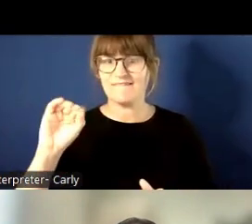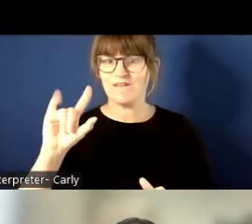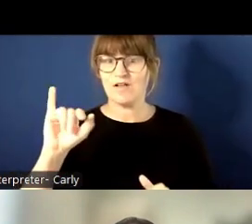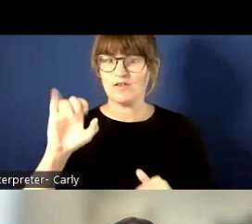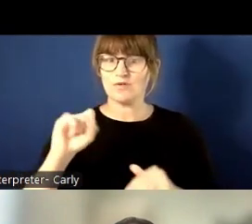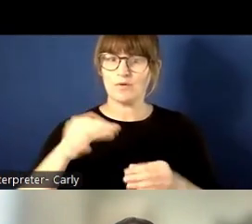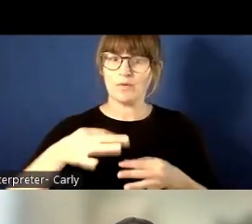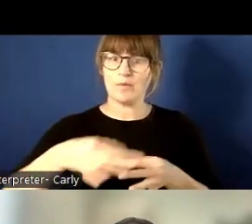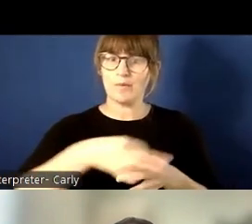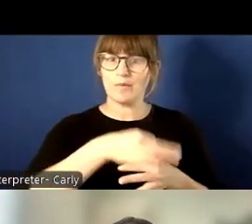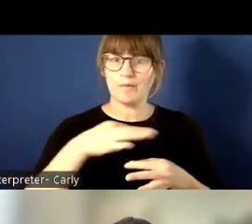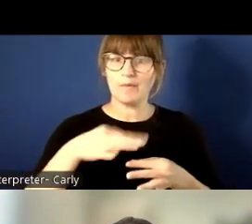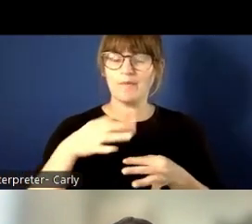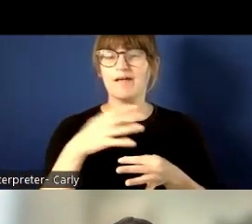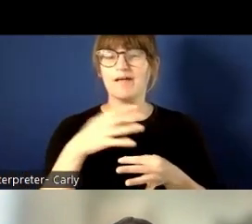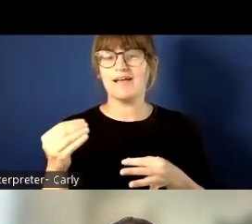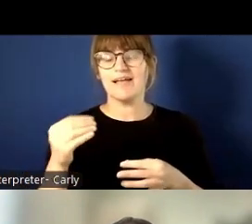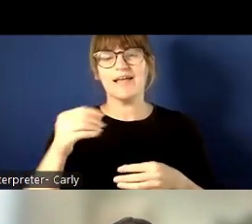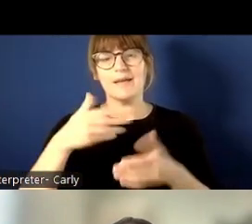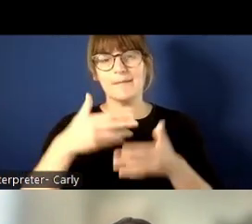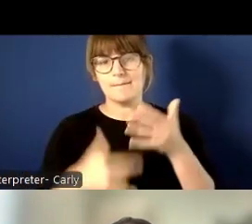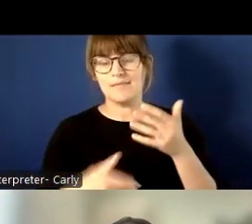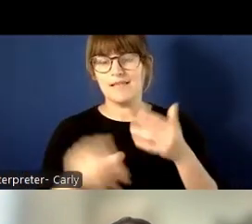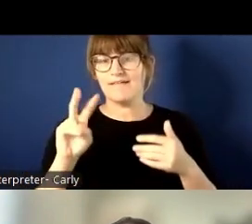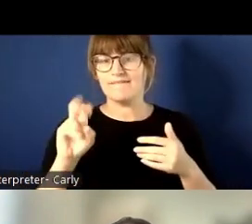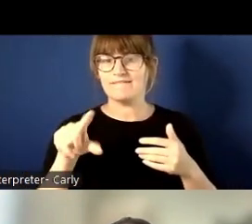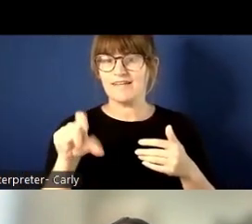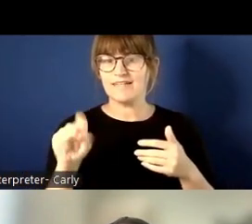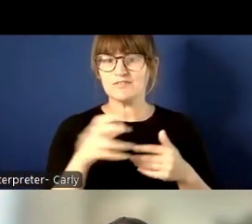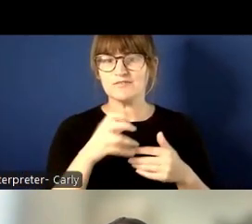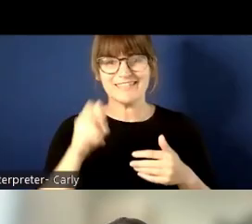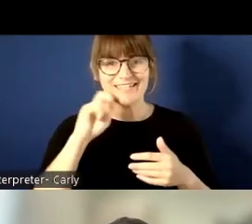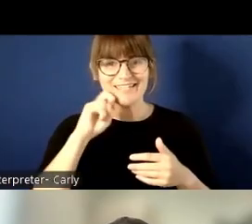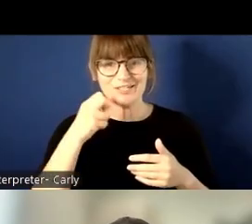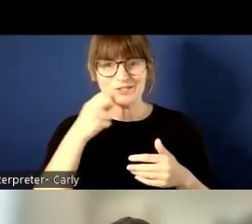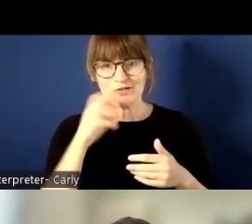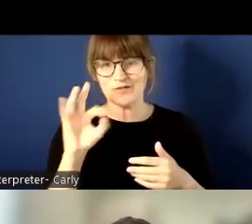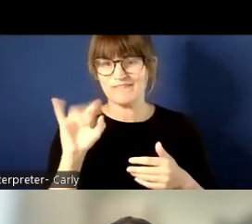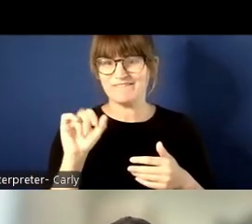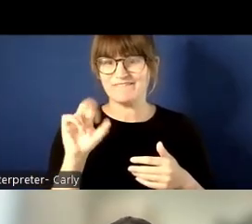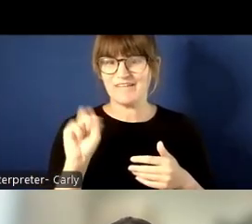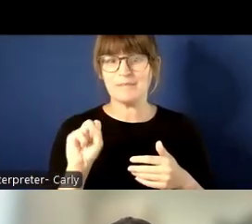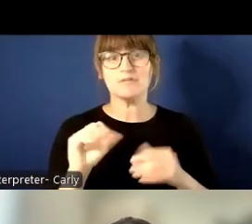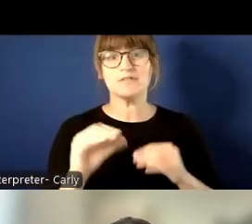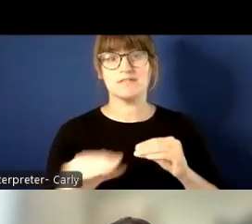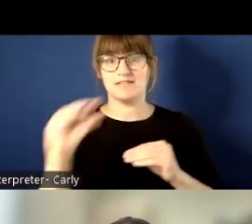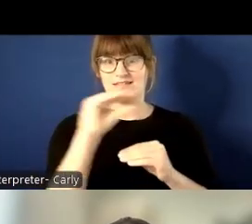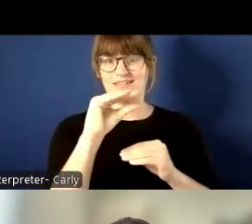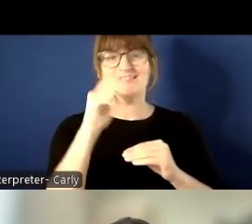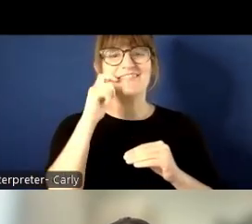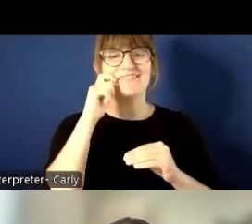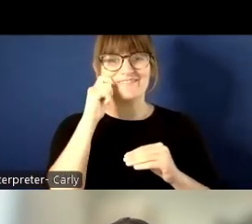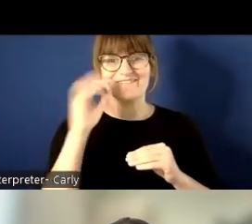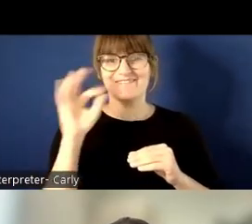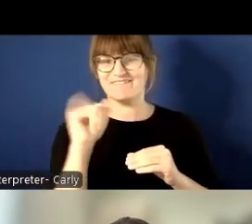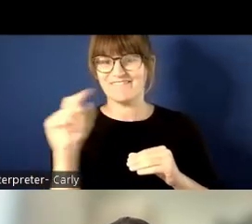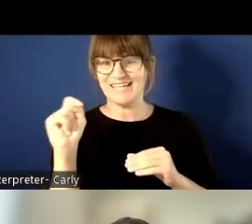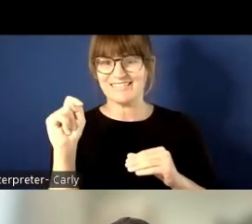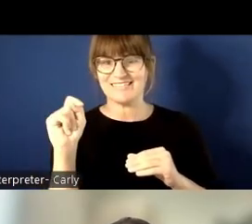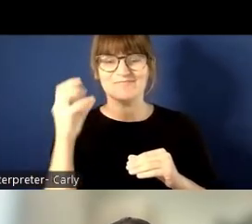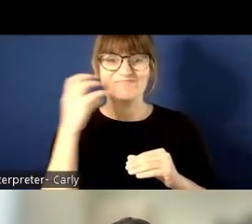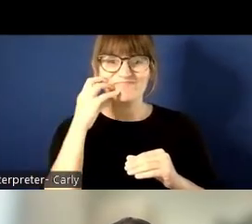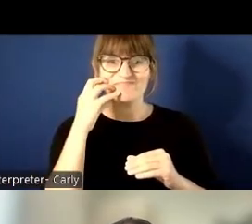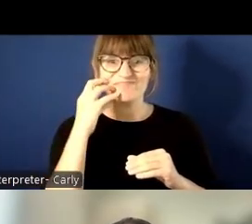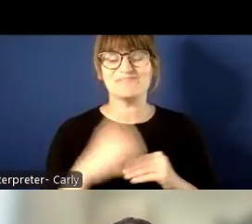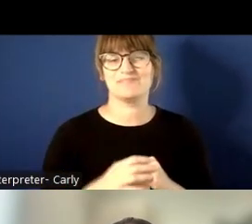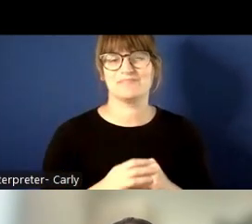well as nerve fibers and blood vessels. Under this, you have the subcutaneous fat. The epidermis of the skin, as I had mentioned,